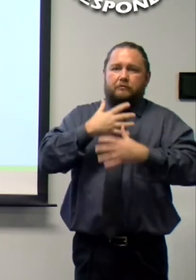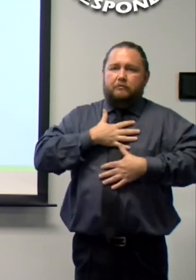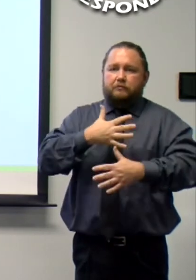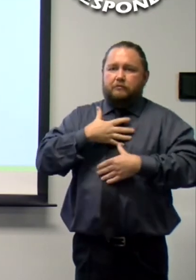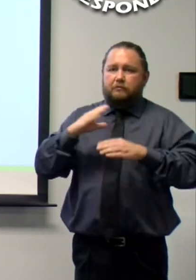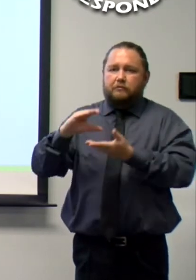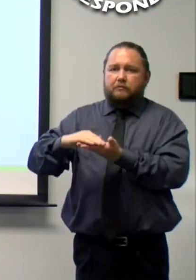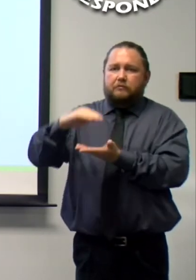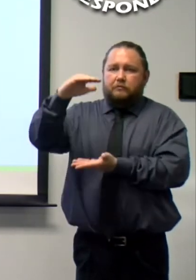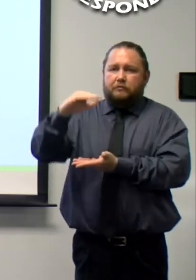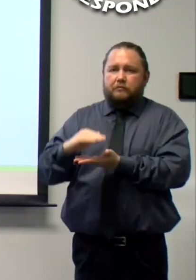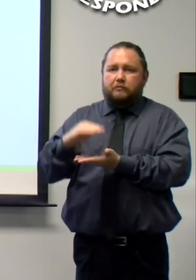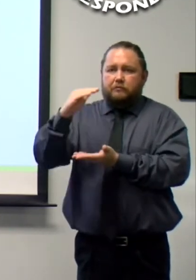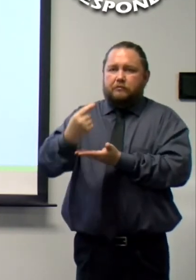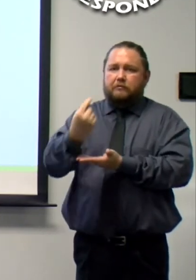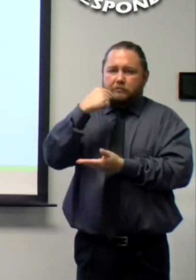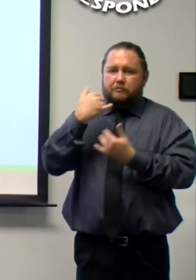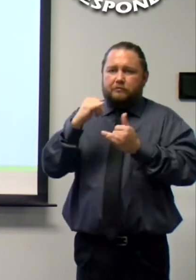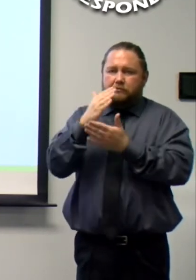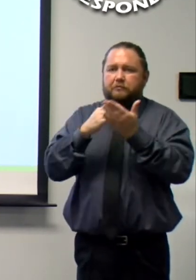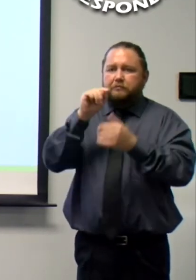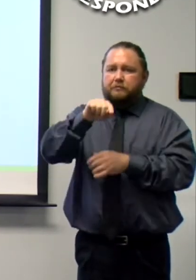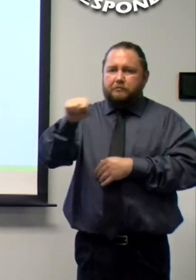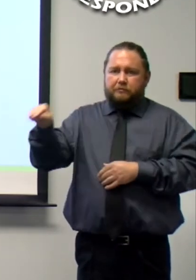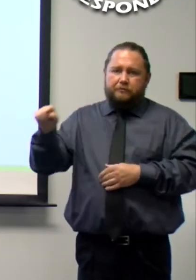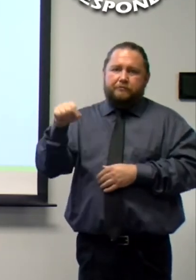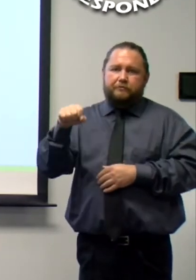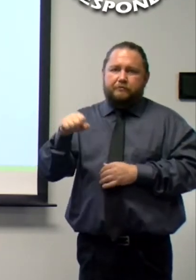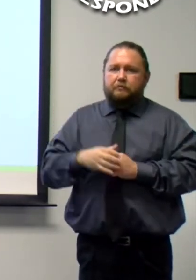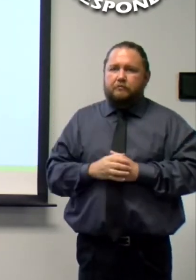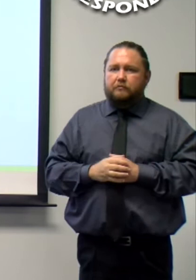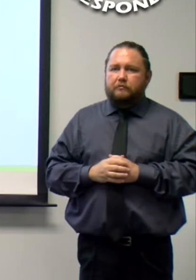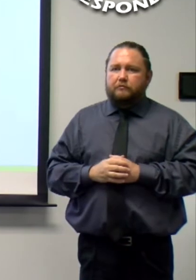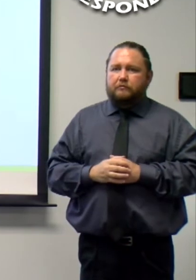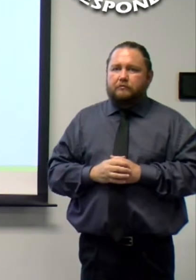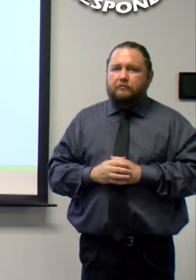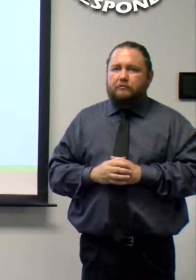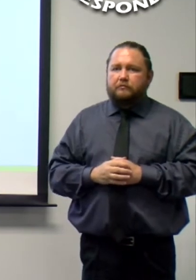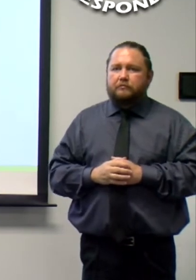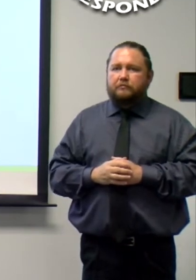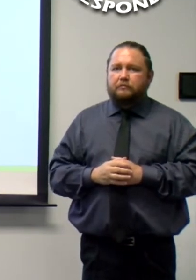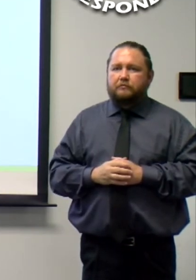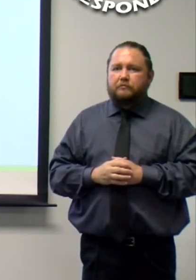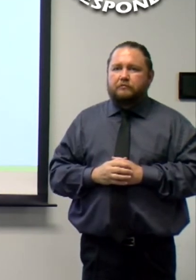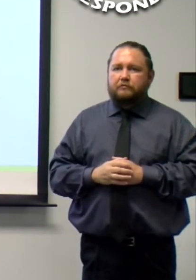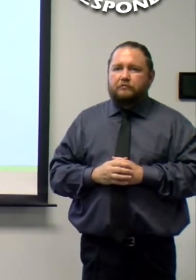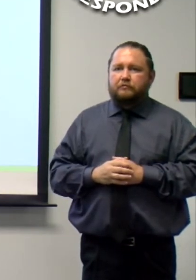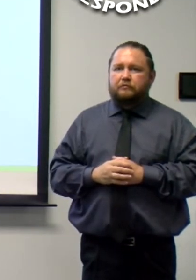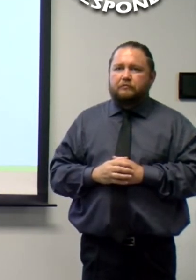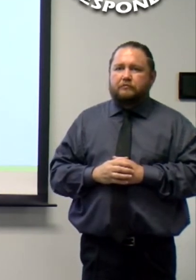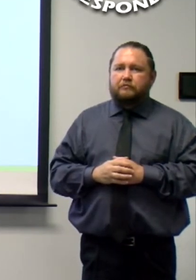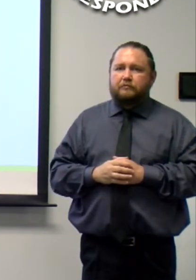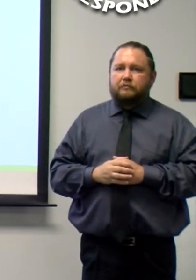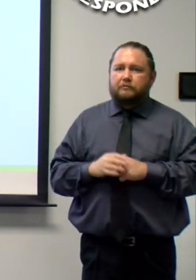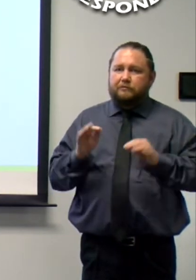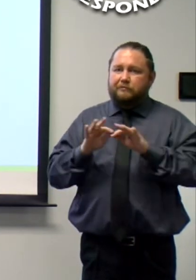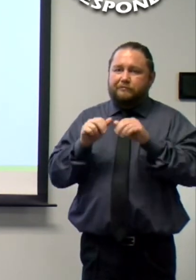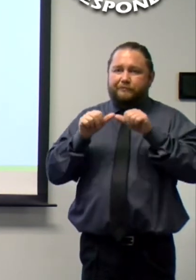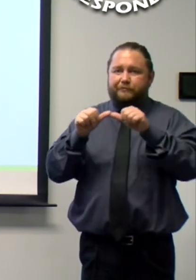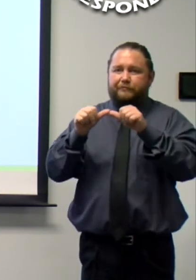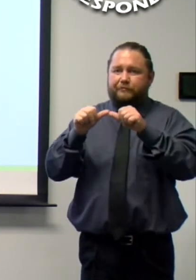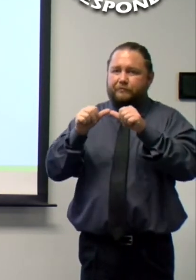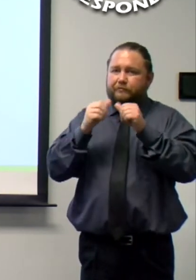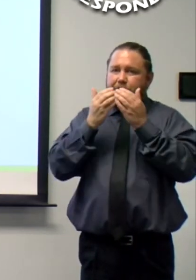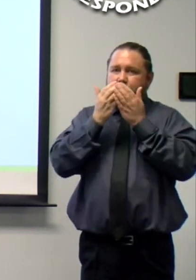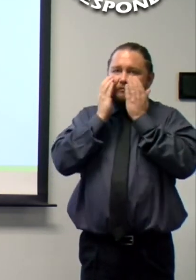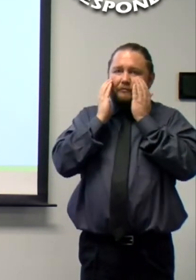information regarding the importance of wearing our face masks for protection and reducing the spread of respiratory droplets to